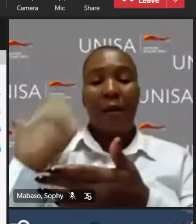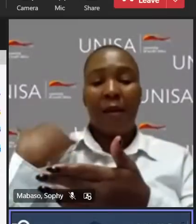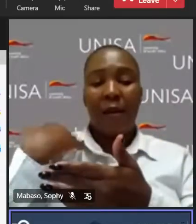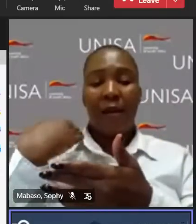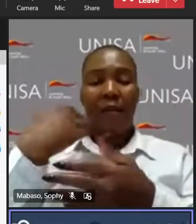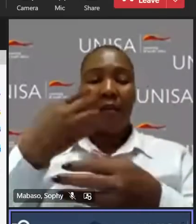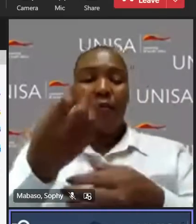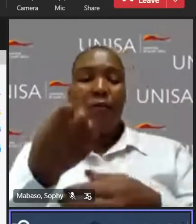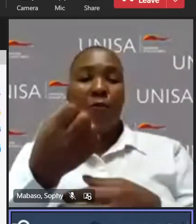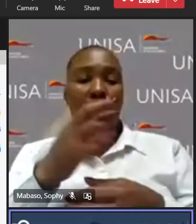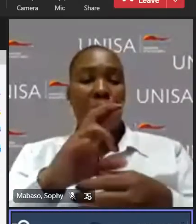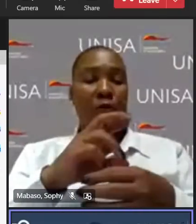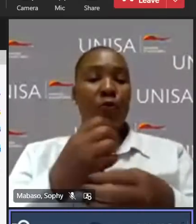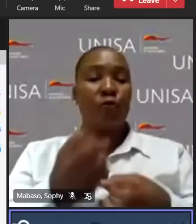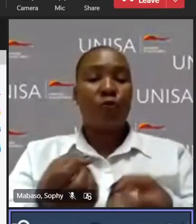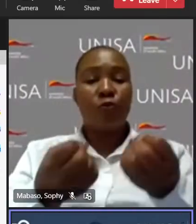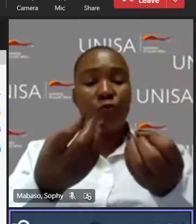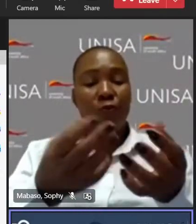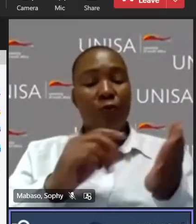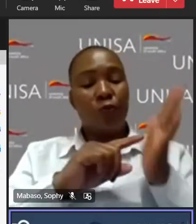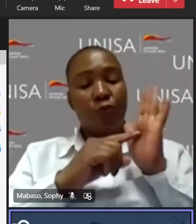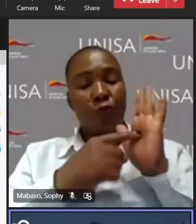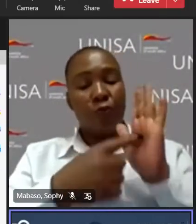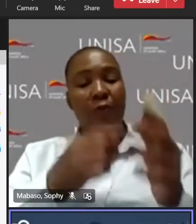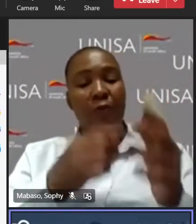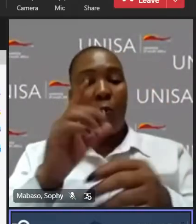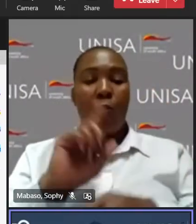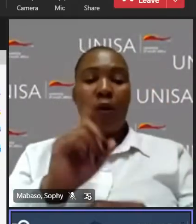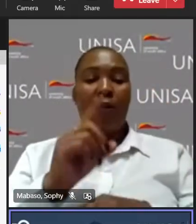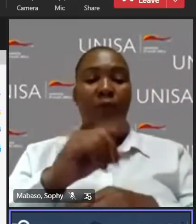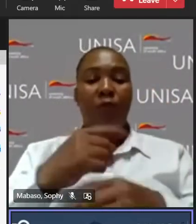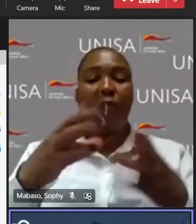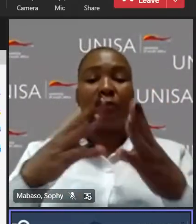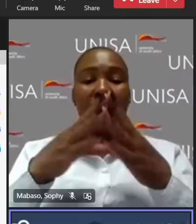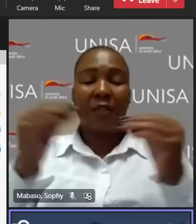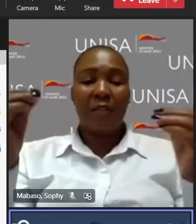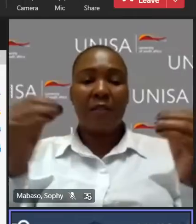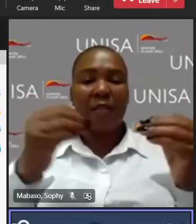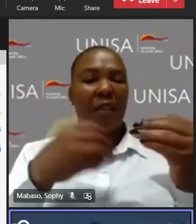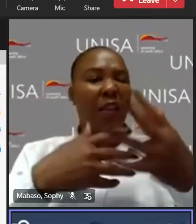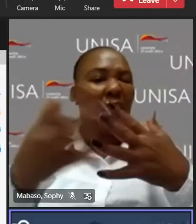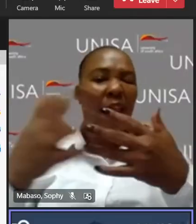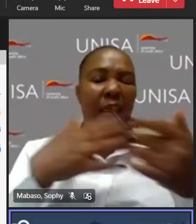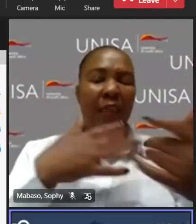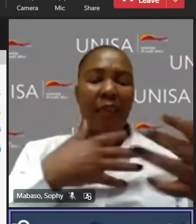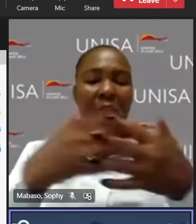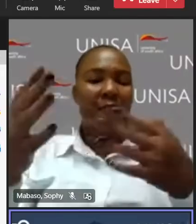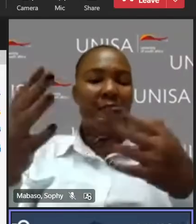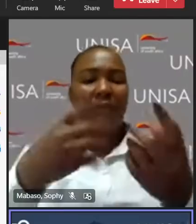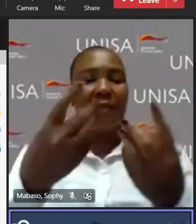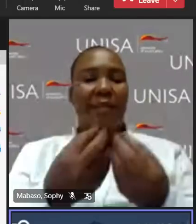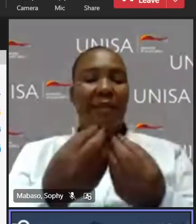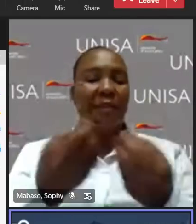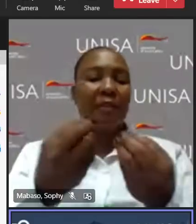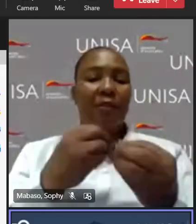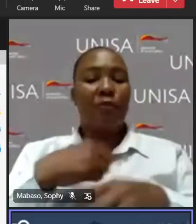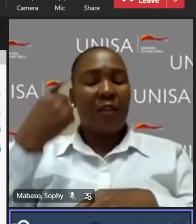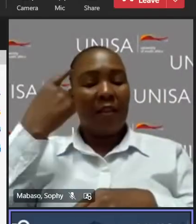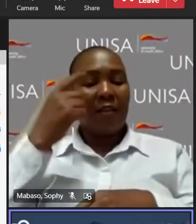Will show qualification completed, final year student, whatever the case might be. Let's in this case look